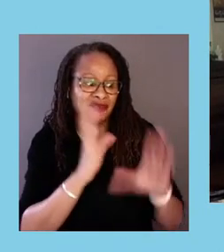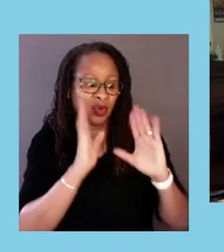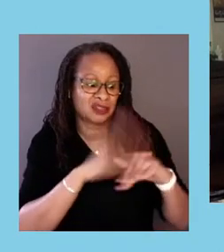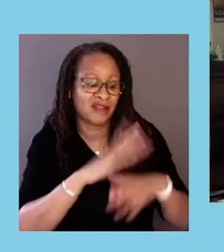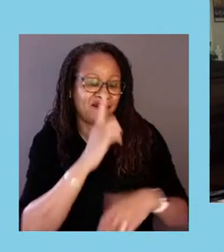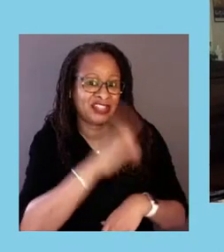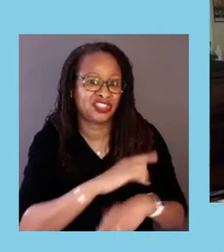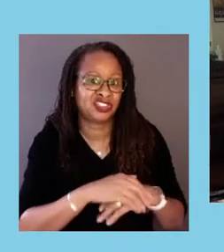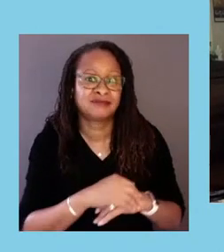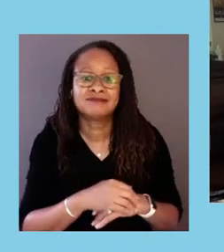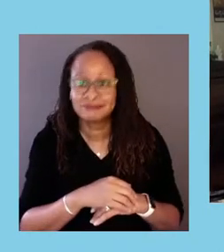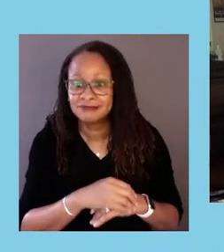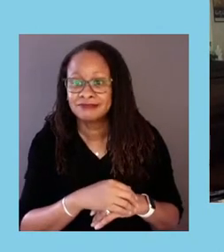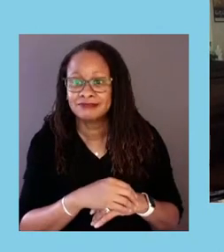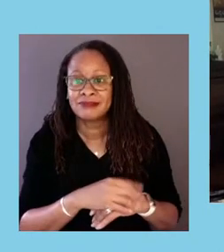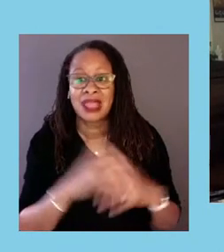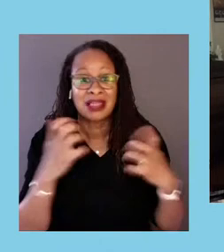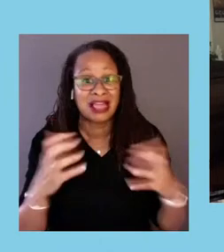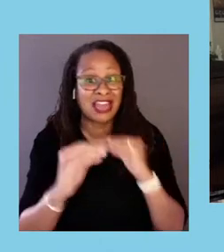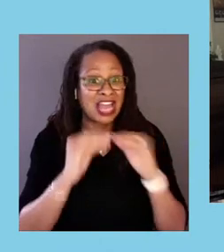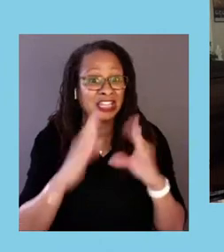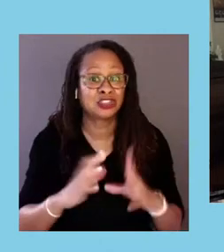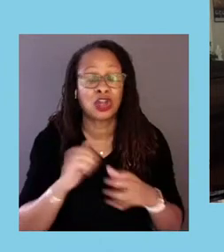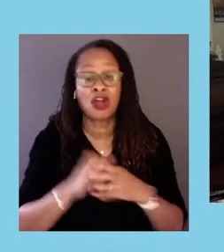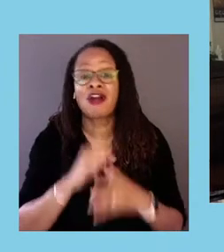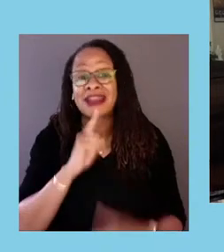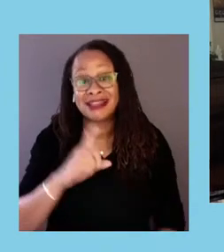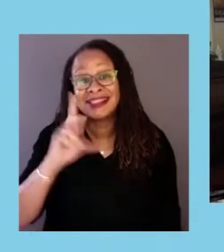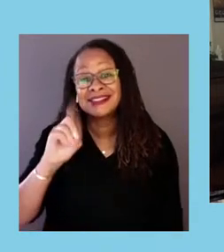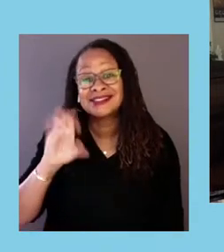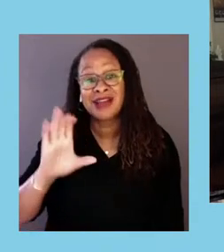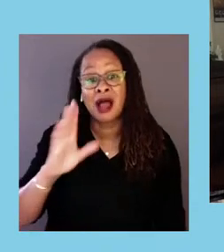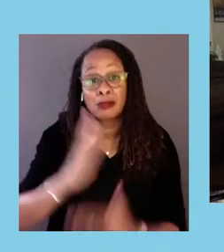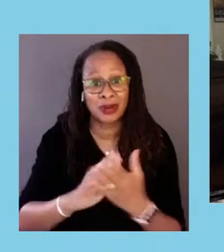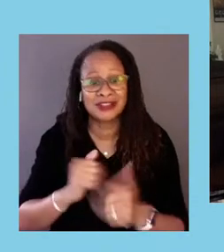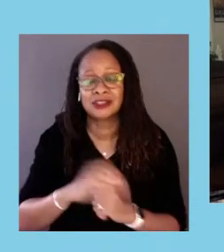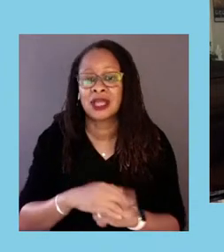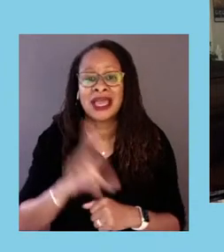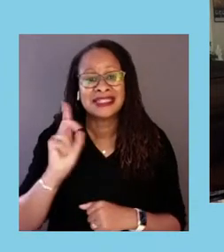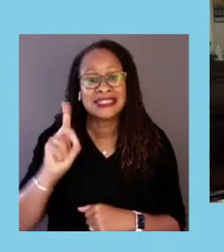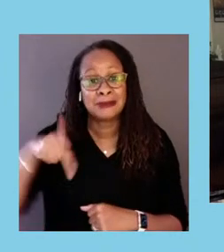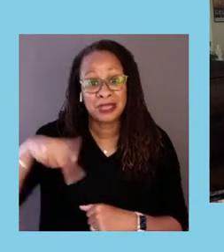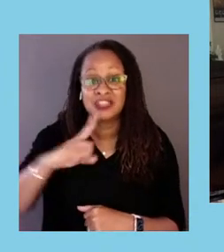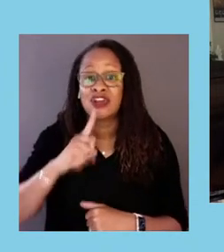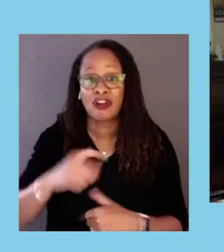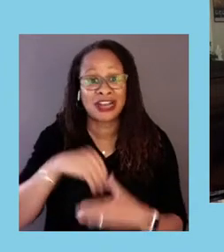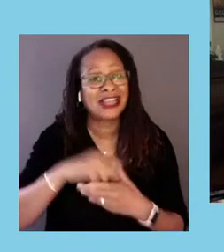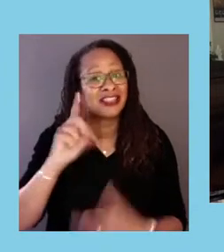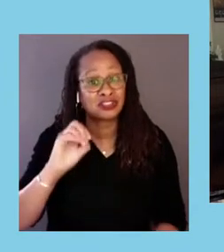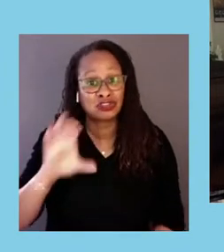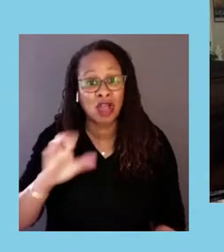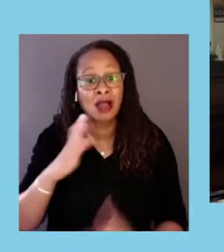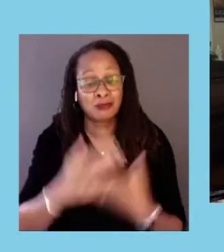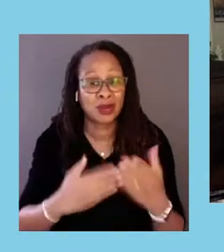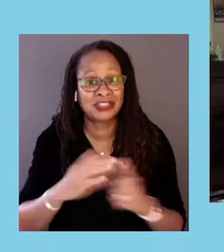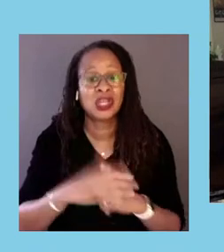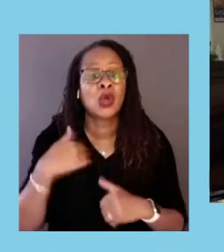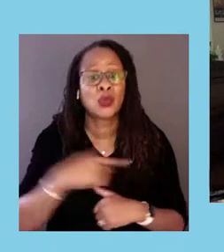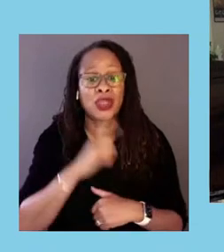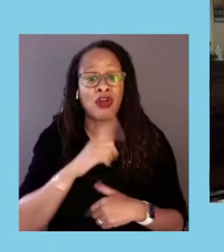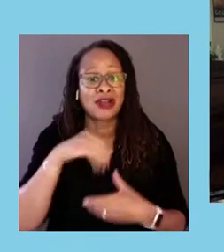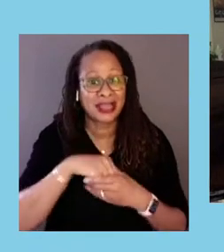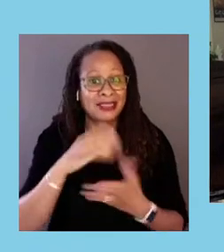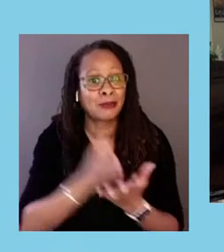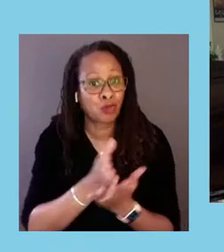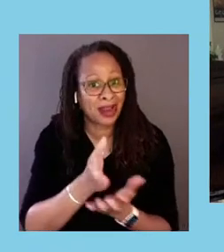lot of editors are in the doc branch. A lot of DPs who shoot documentaries are in the doc branch. We are in the branch and we don't really